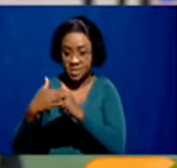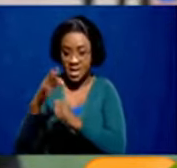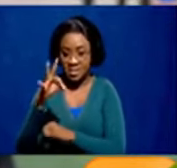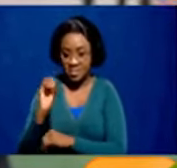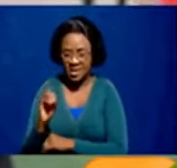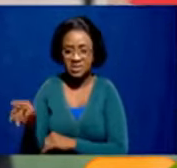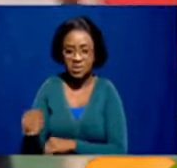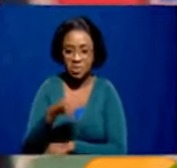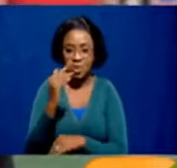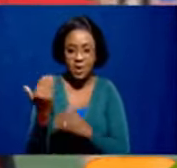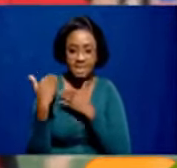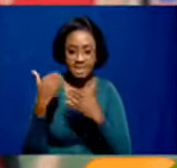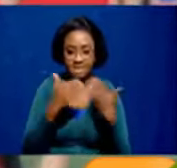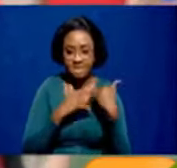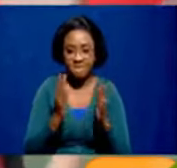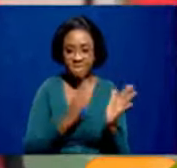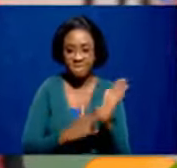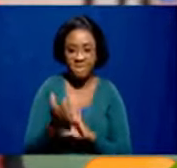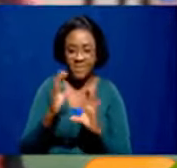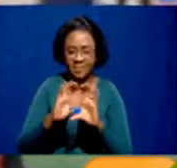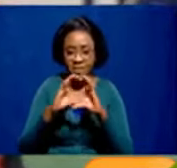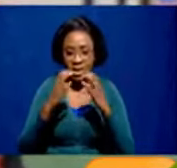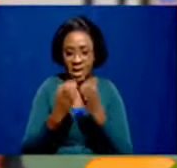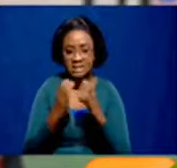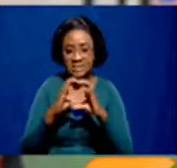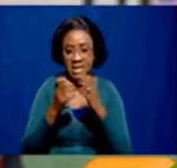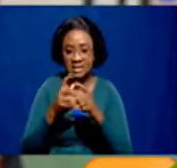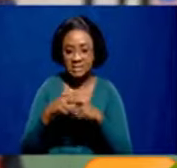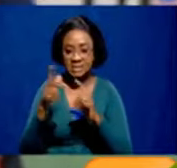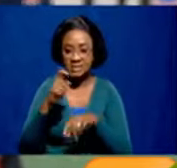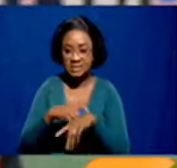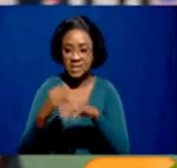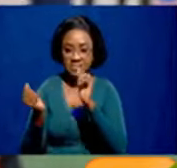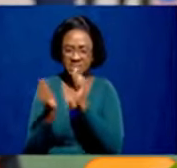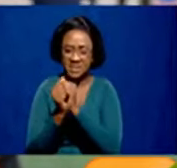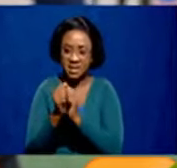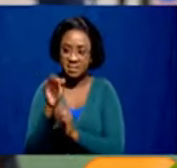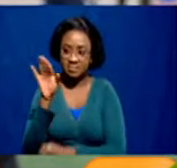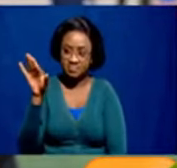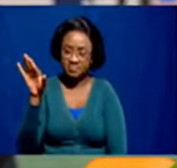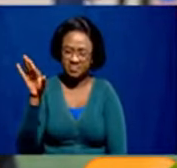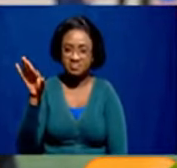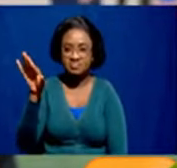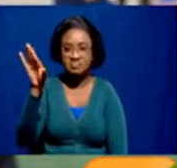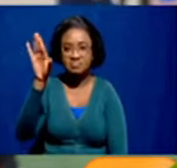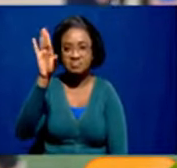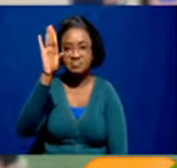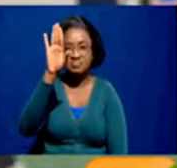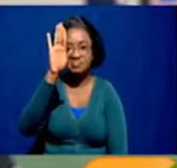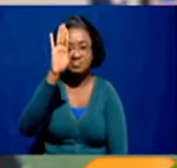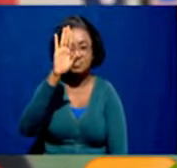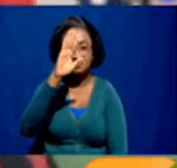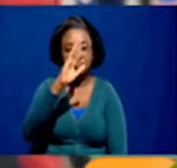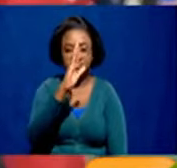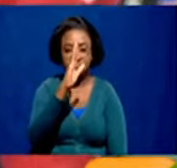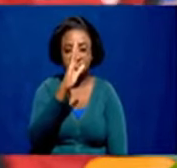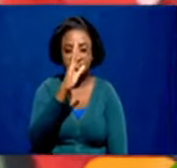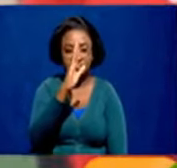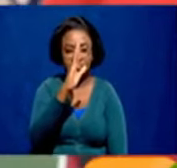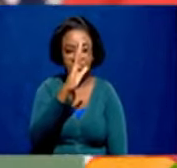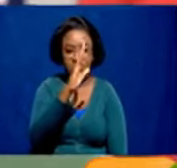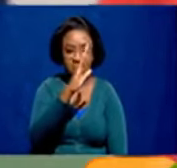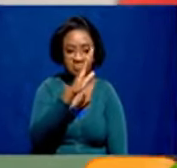go shower and prepare for class. Class starts at 10, continue on 10 up to